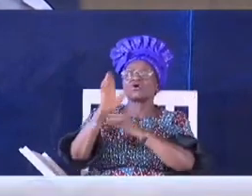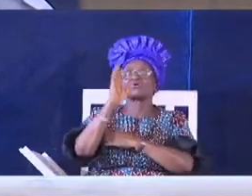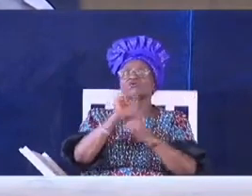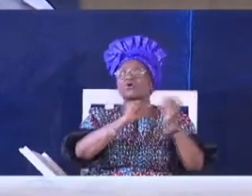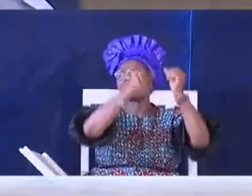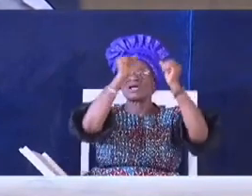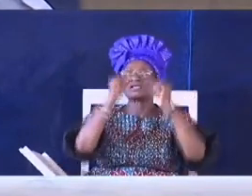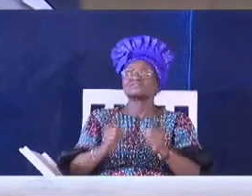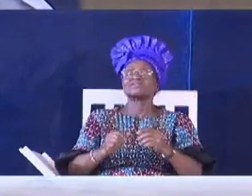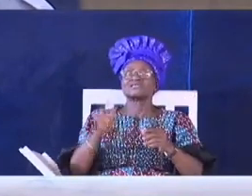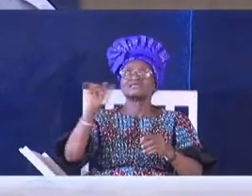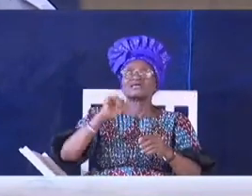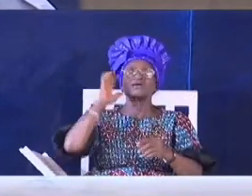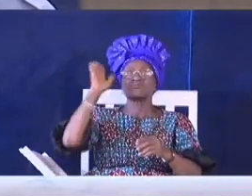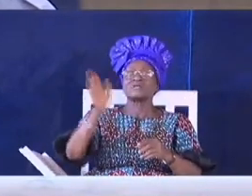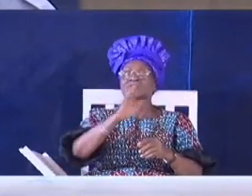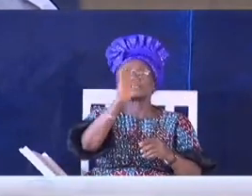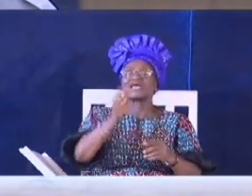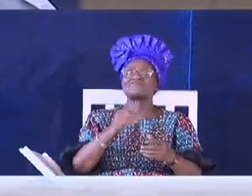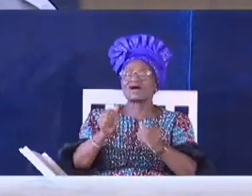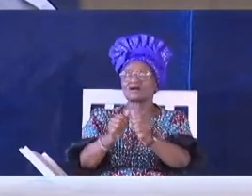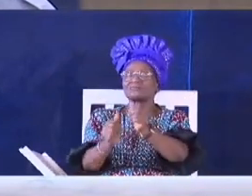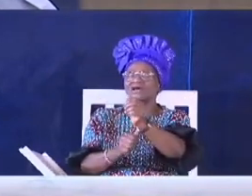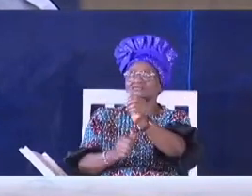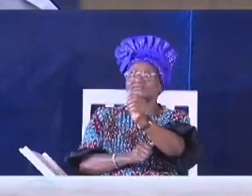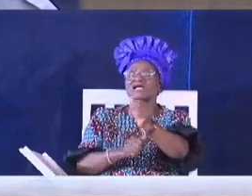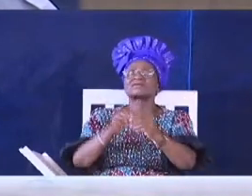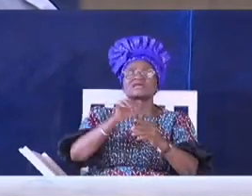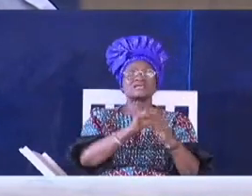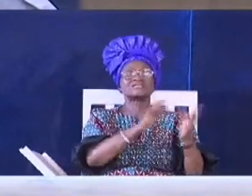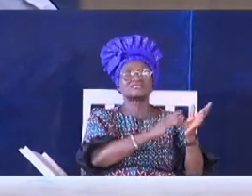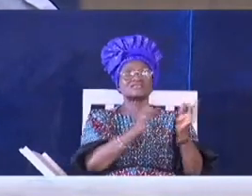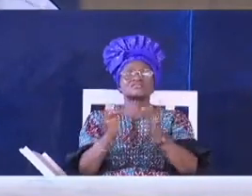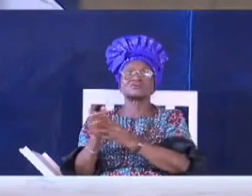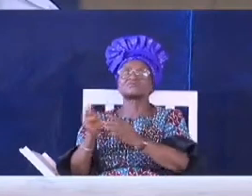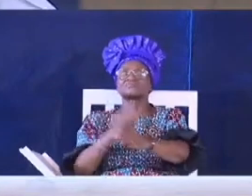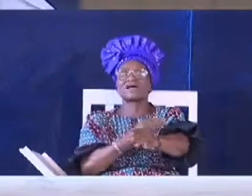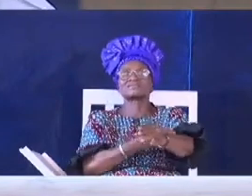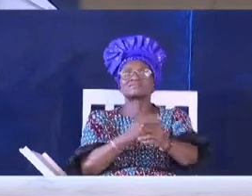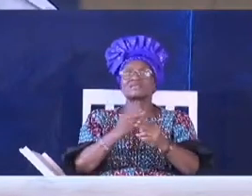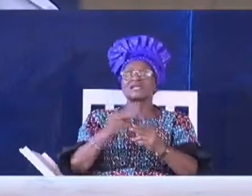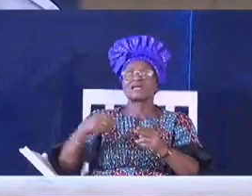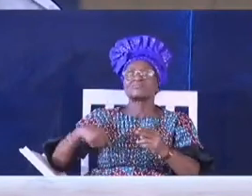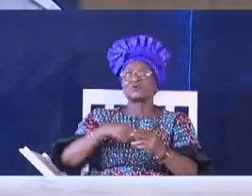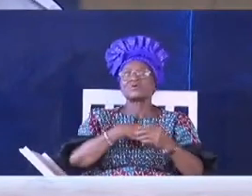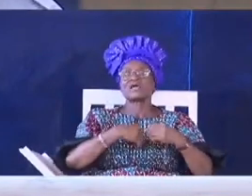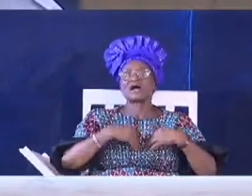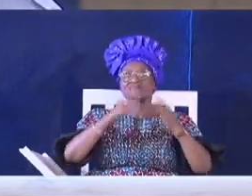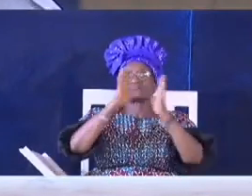never backslide. In Jesus' mighty name, we have prayed.